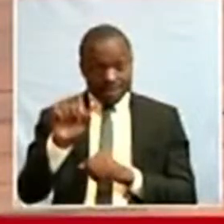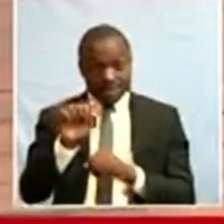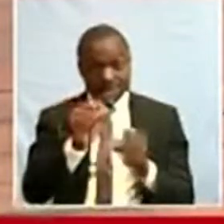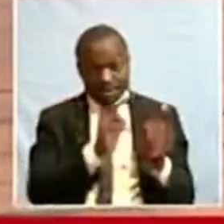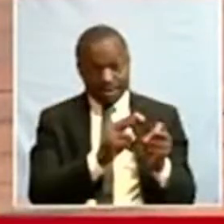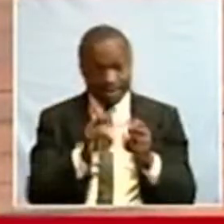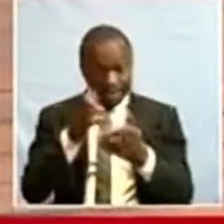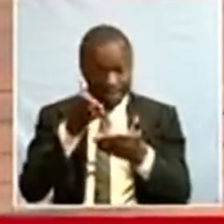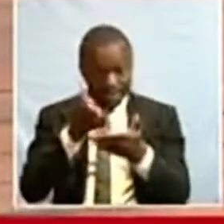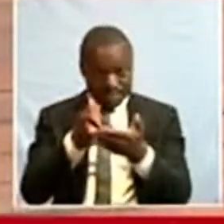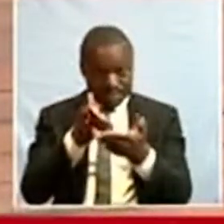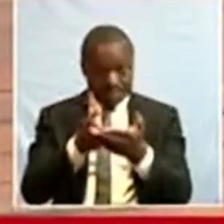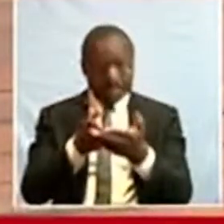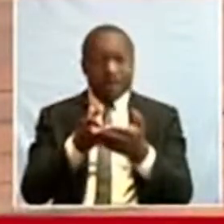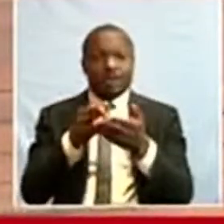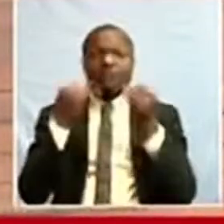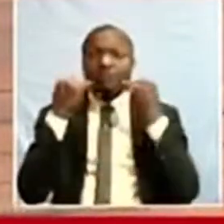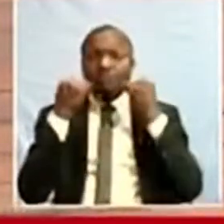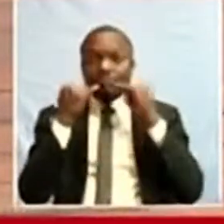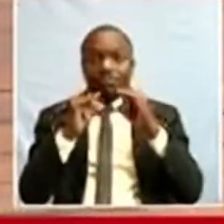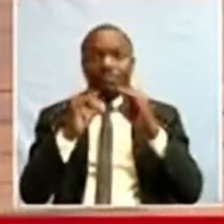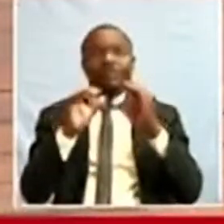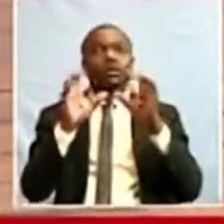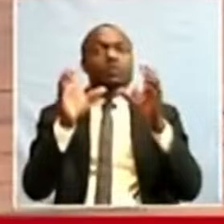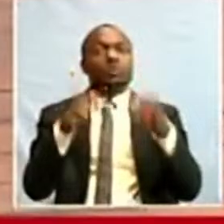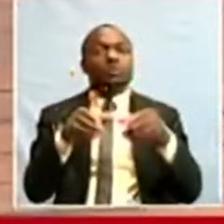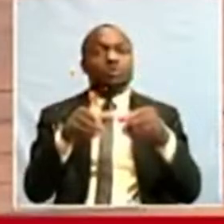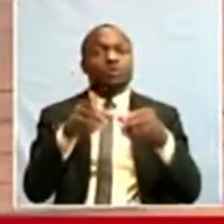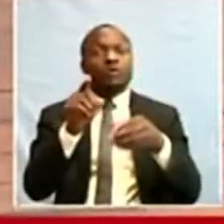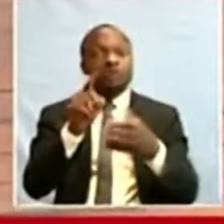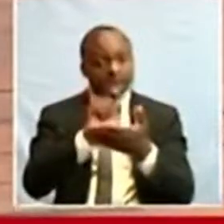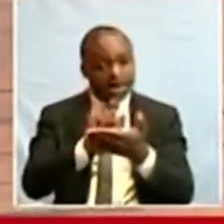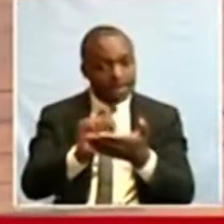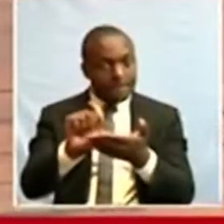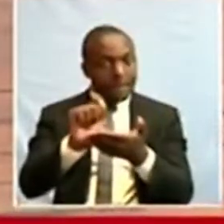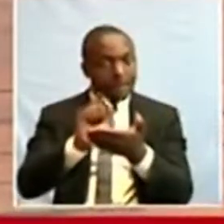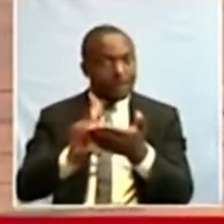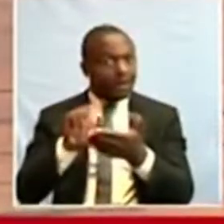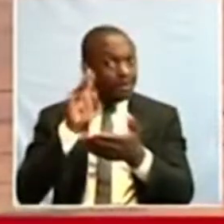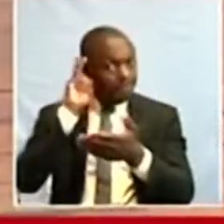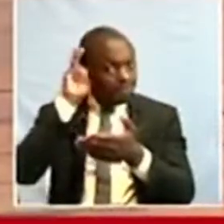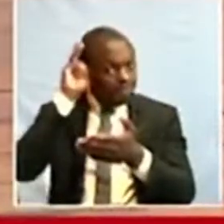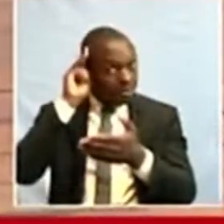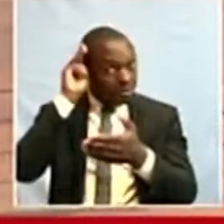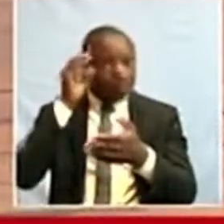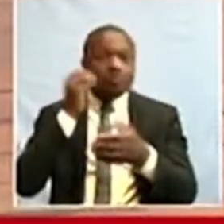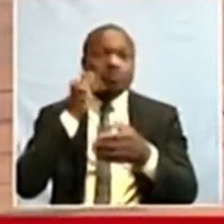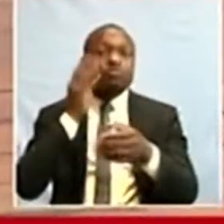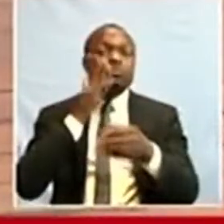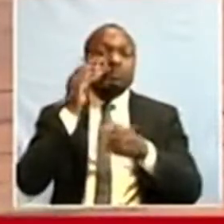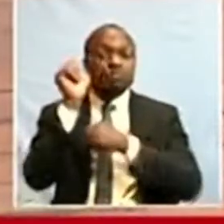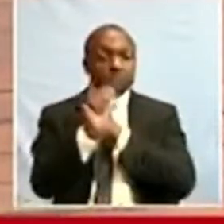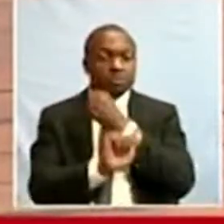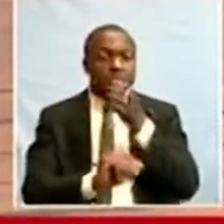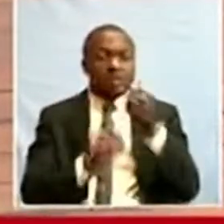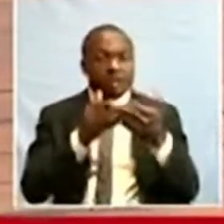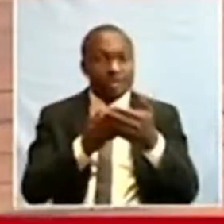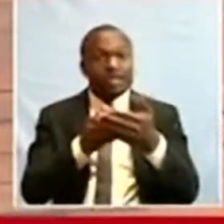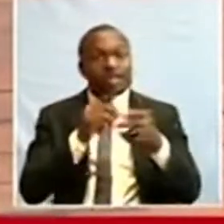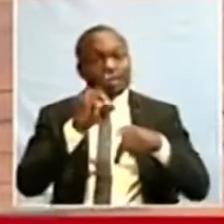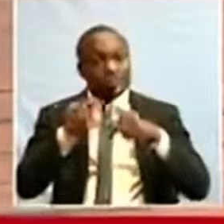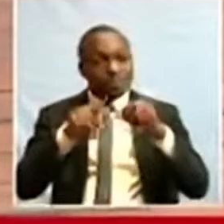this matter, you have told this committee that you wrote to Ministry of Home Affairs because these are the people who